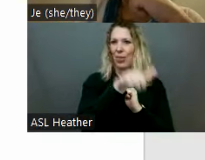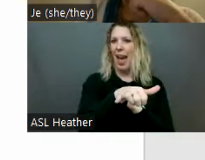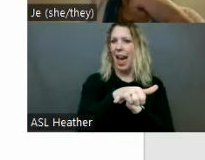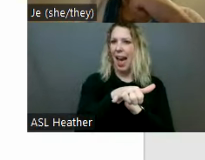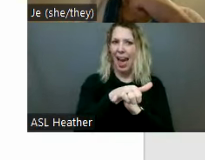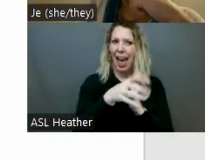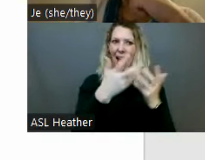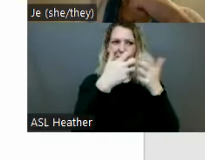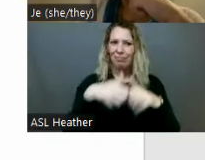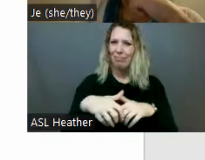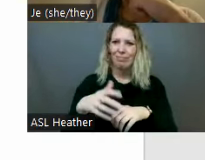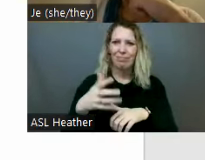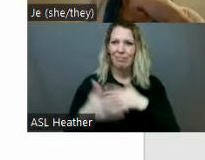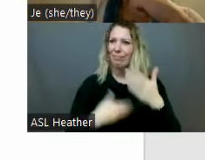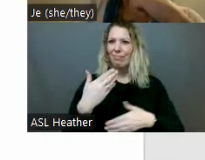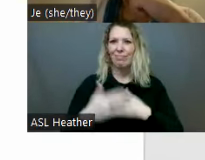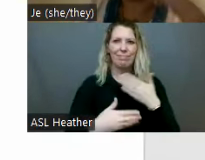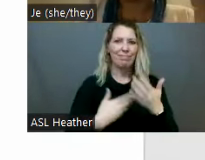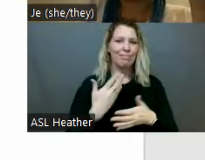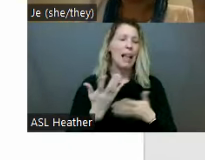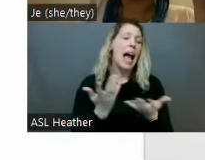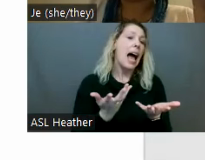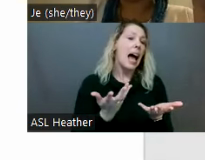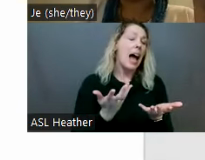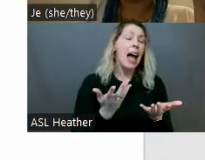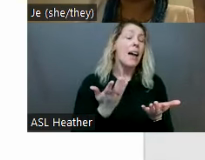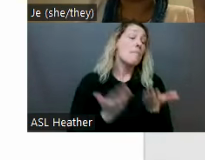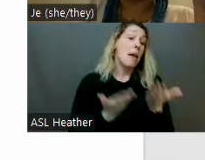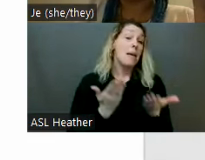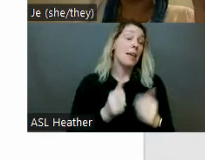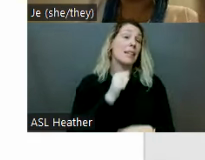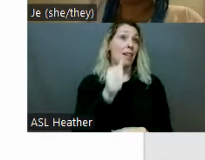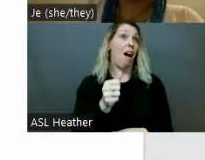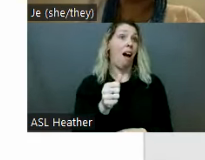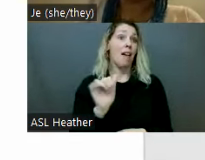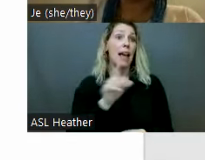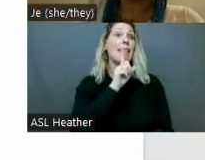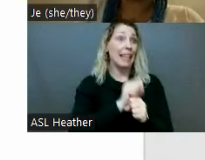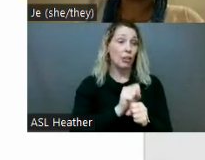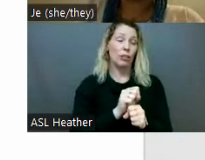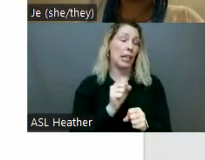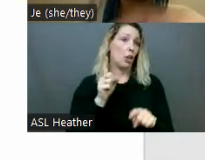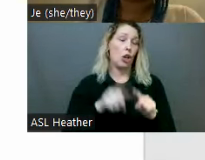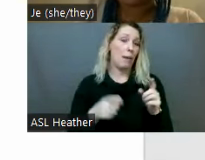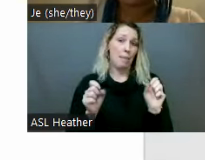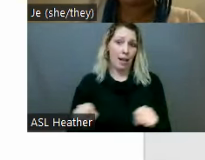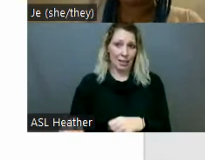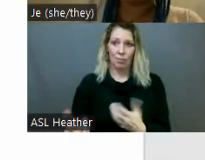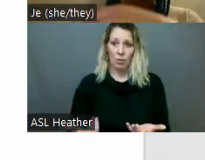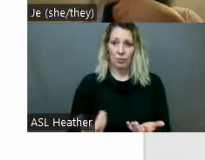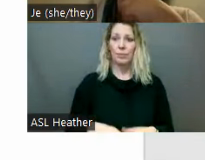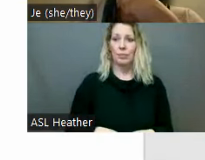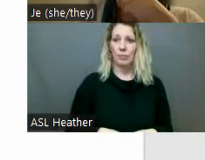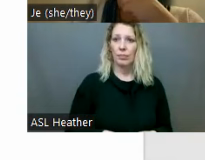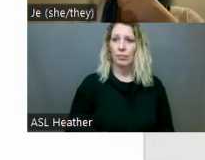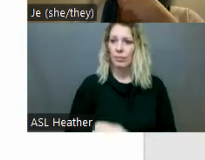played out, or how, I mean, in some cases it might not be like literally possible in the sense. En uno de esos Like, I like casos what no va a Debbie,